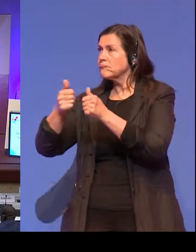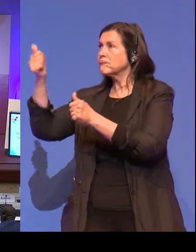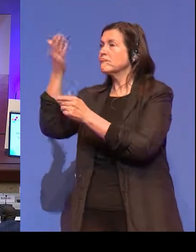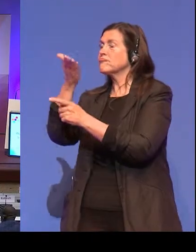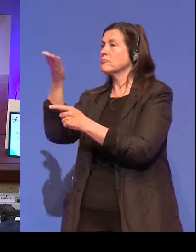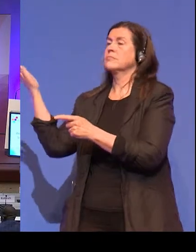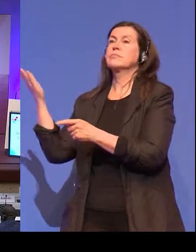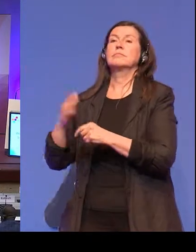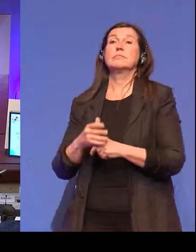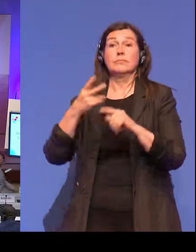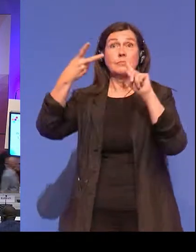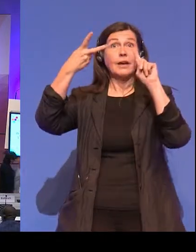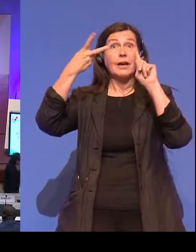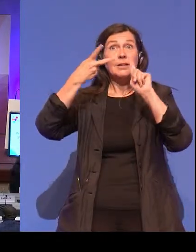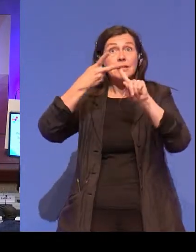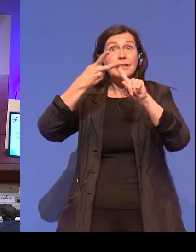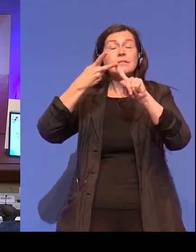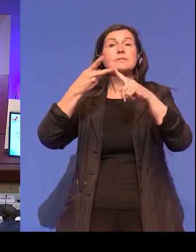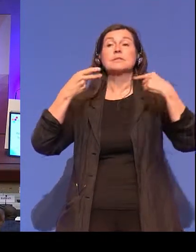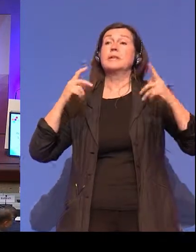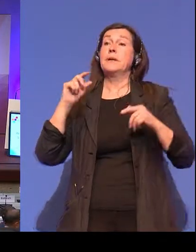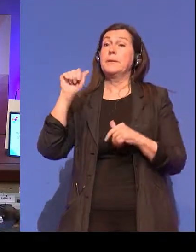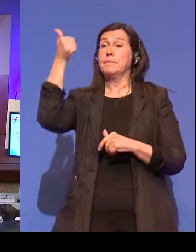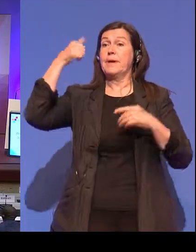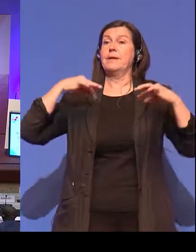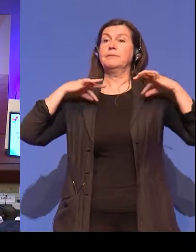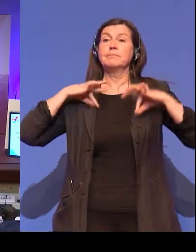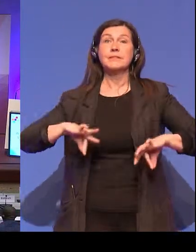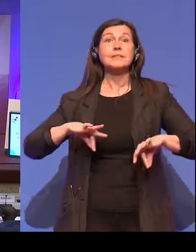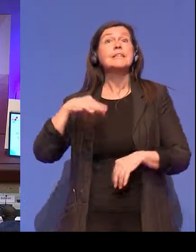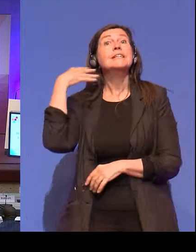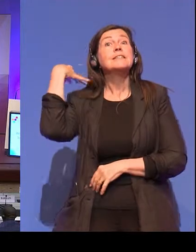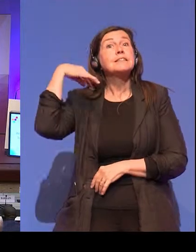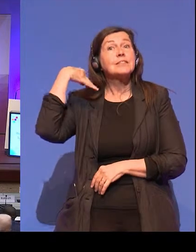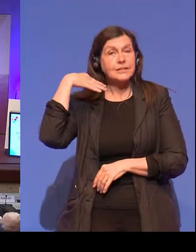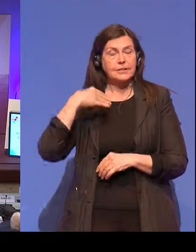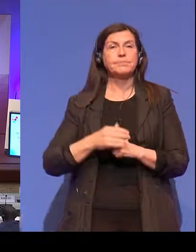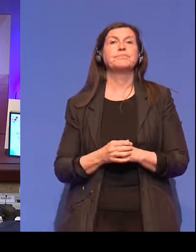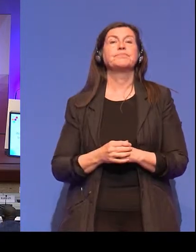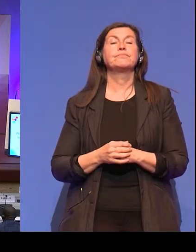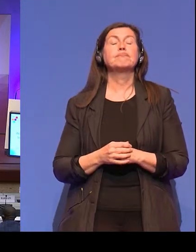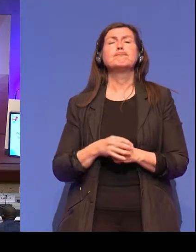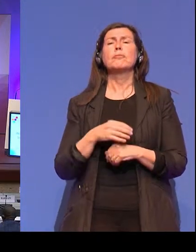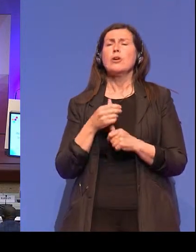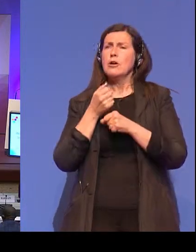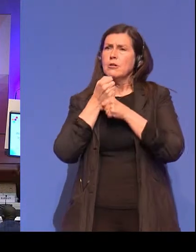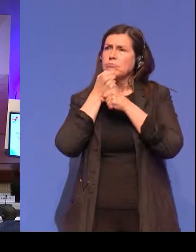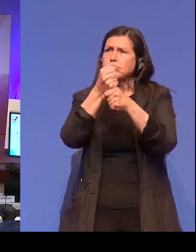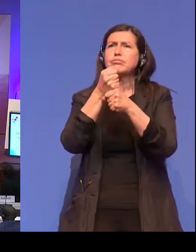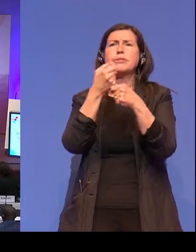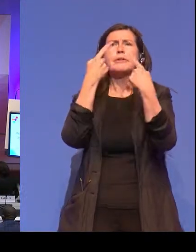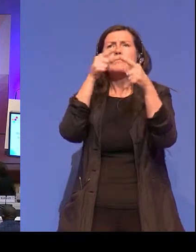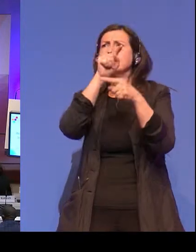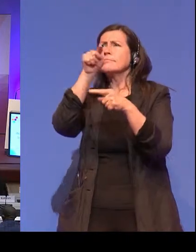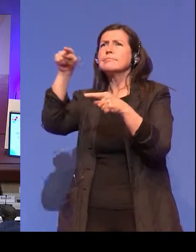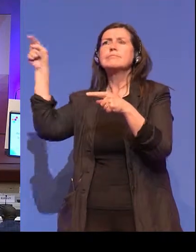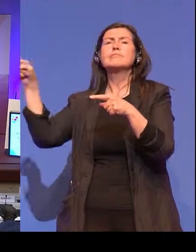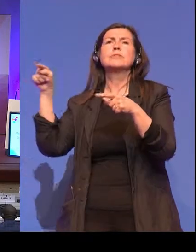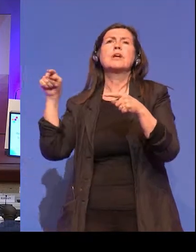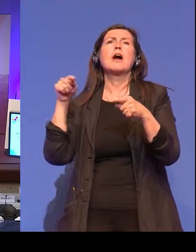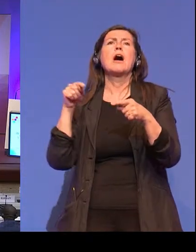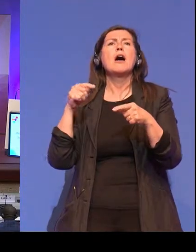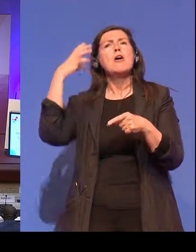Deputy Prime Minister of Tajikistan, distinguished representatives of intergovernmental